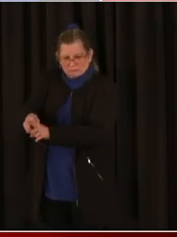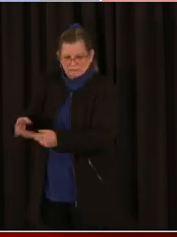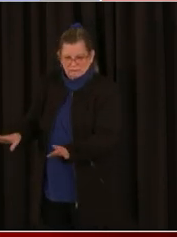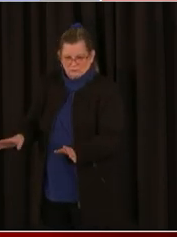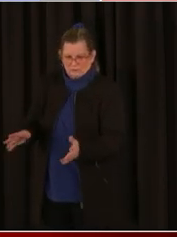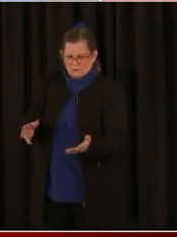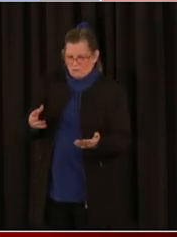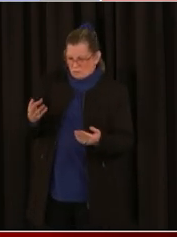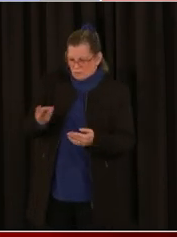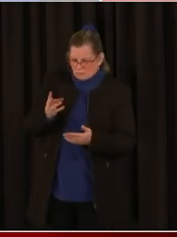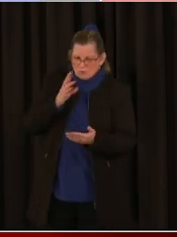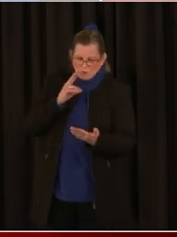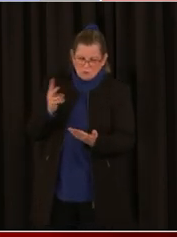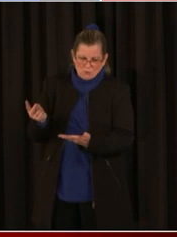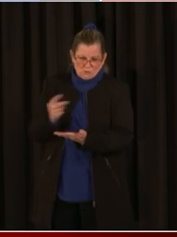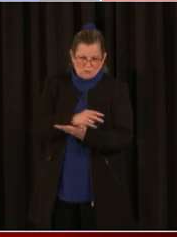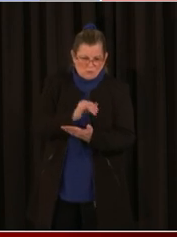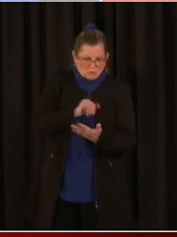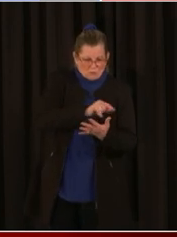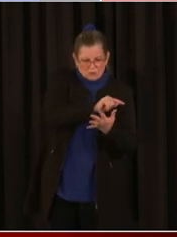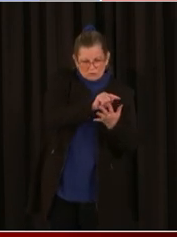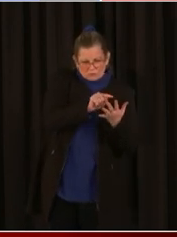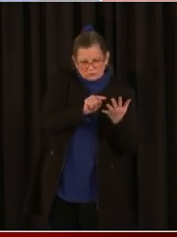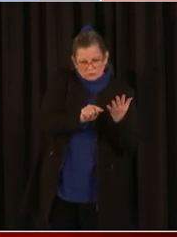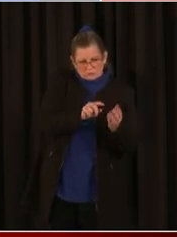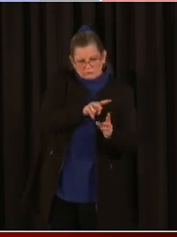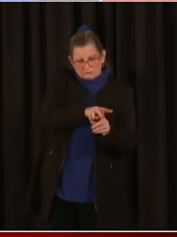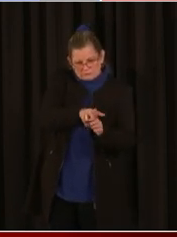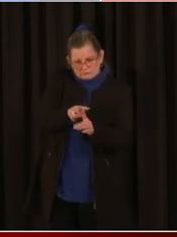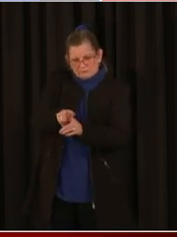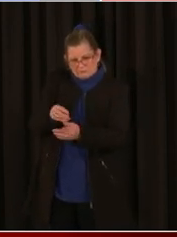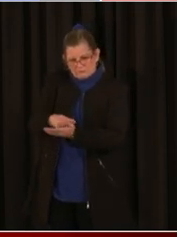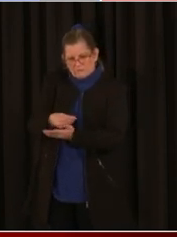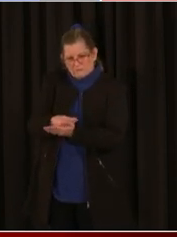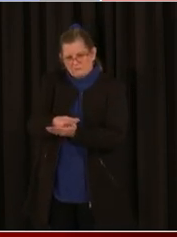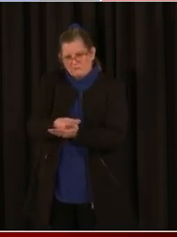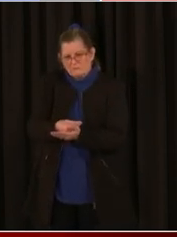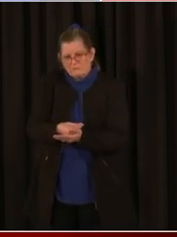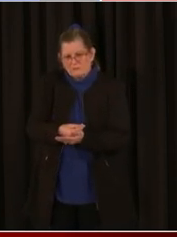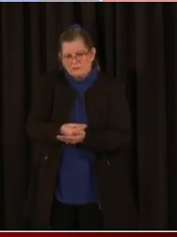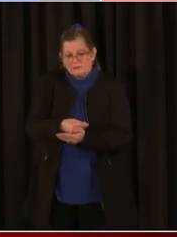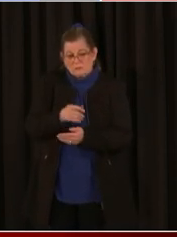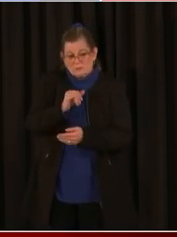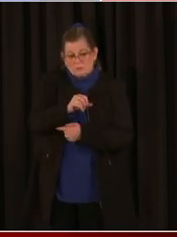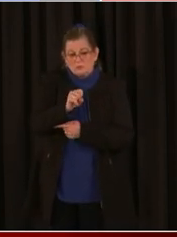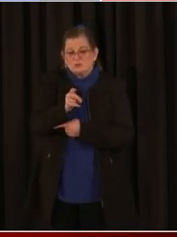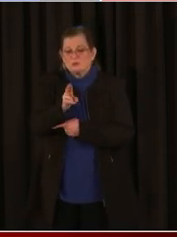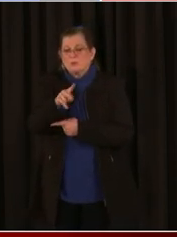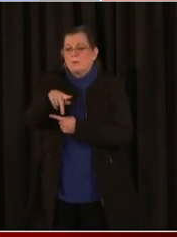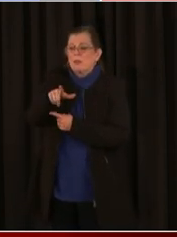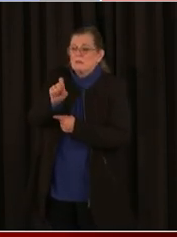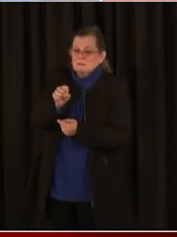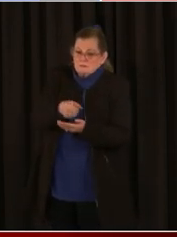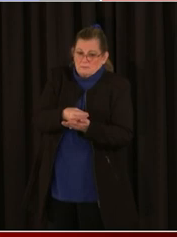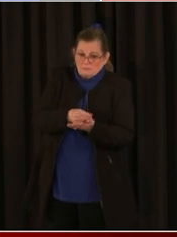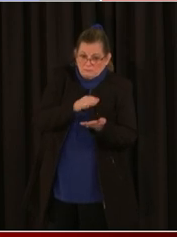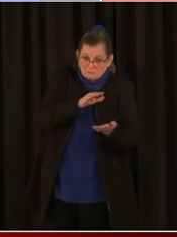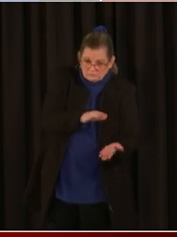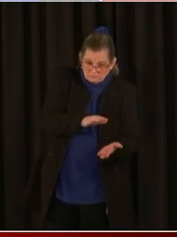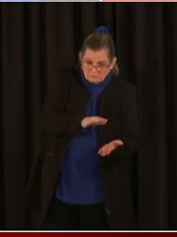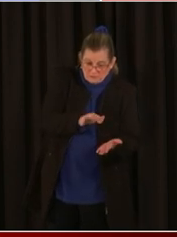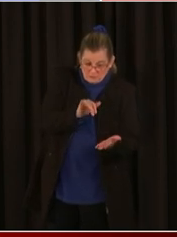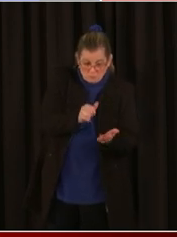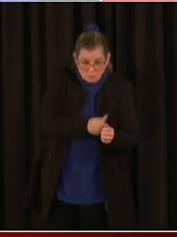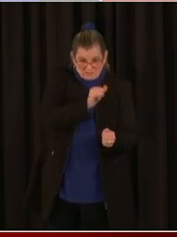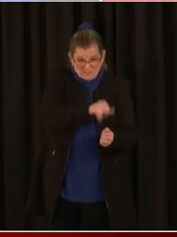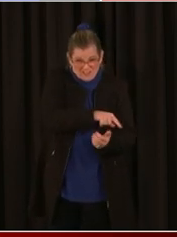Wednesday, is that surplus automatically, most of it automatically went into the Housing Production Trust Fund and